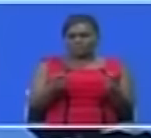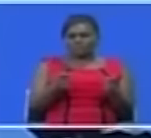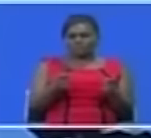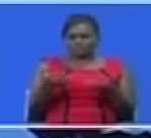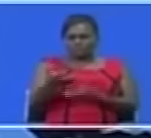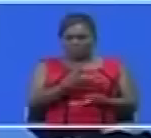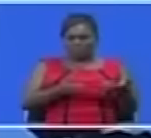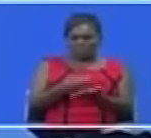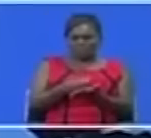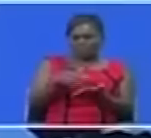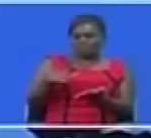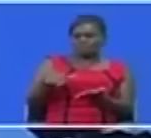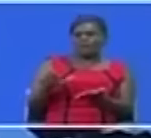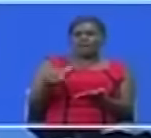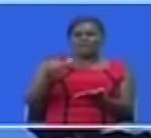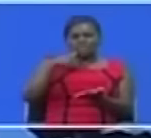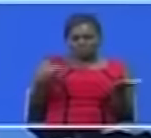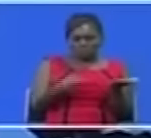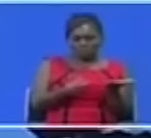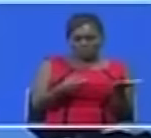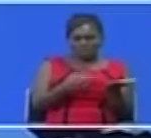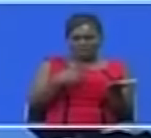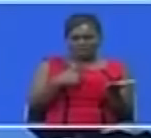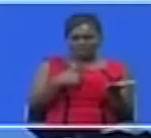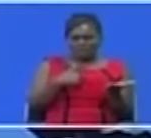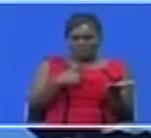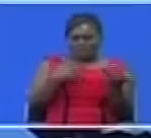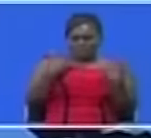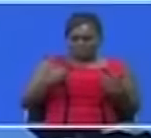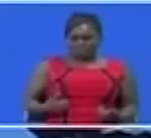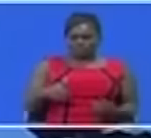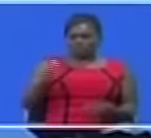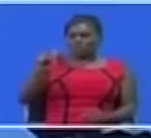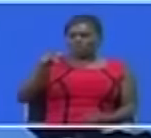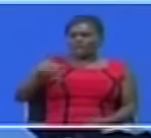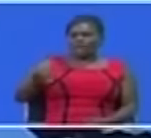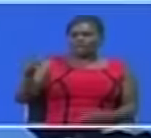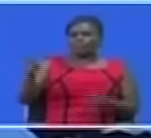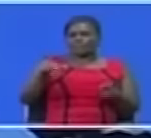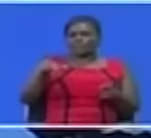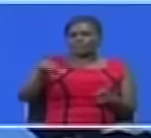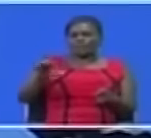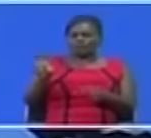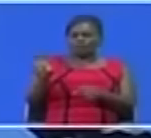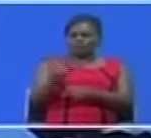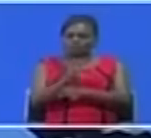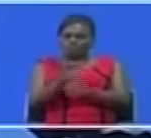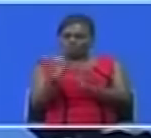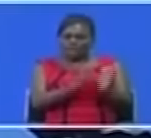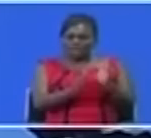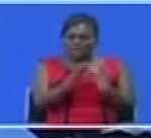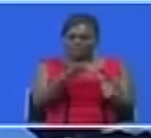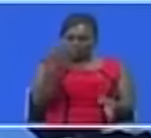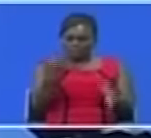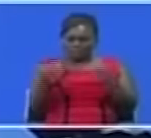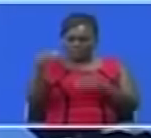and interact with their finances. The new app features a personal financial management tool which enables customers track, plan,